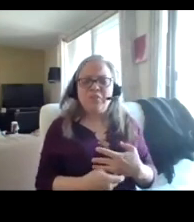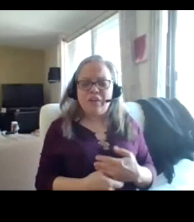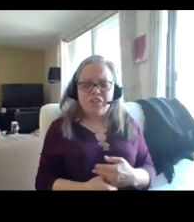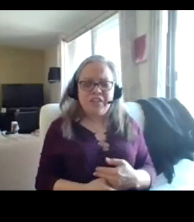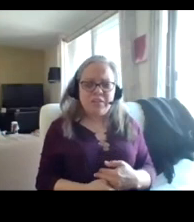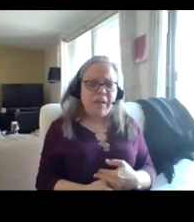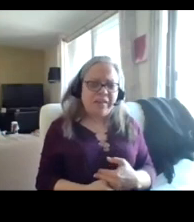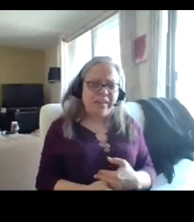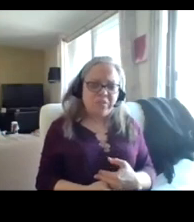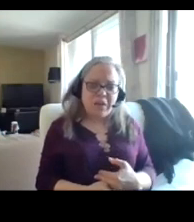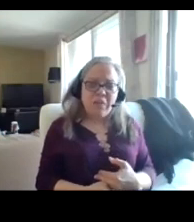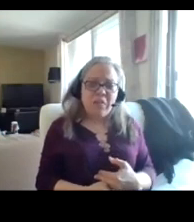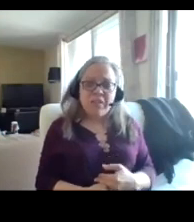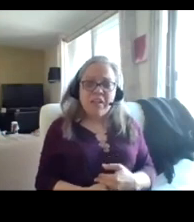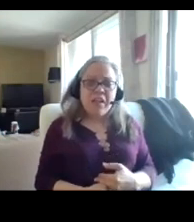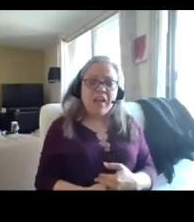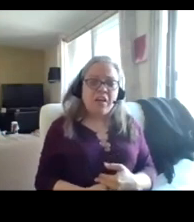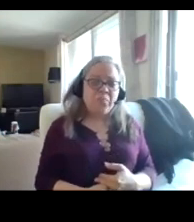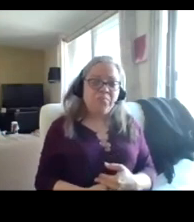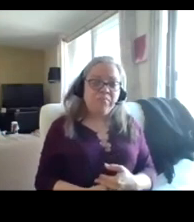abilities or function is impacted as well.